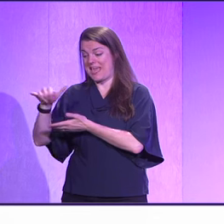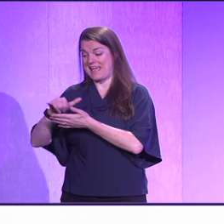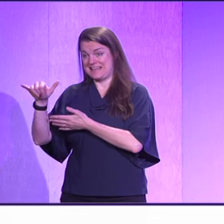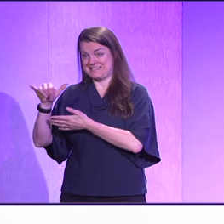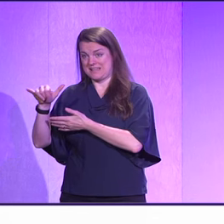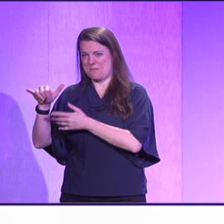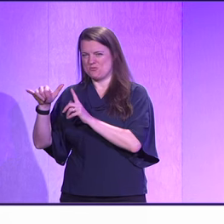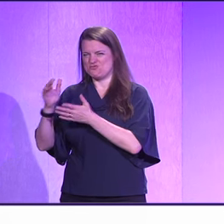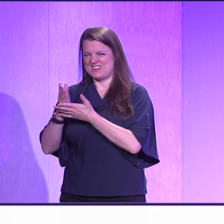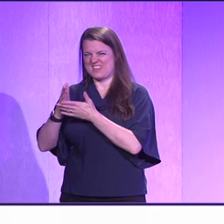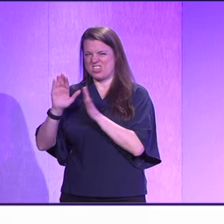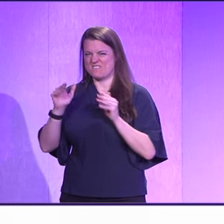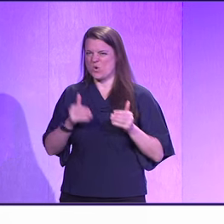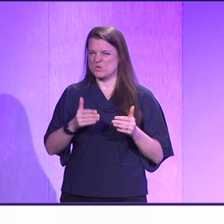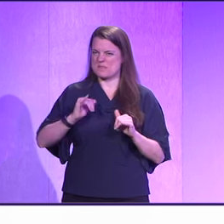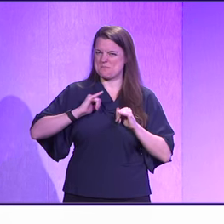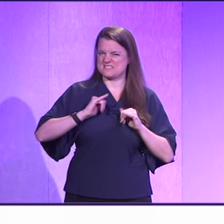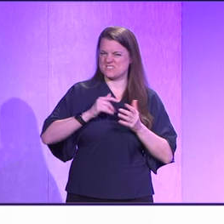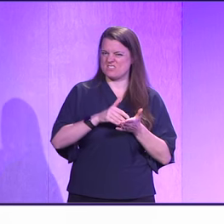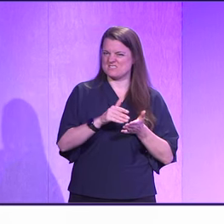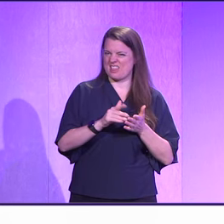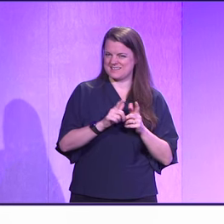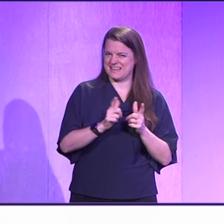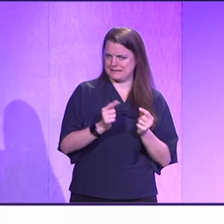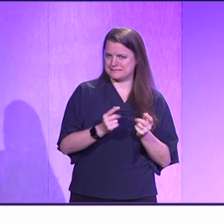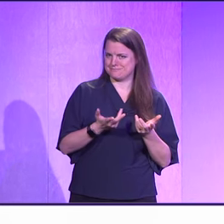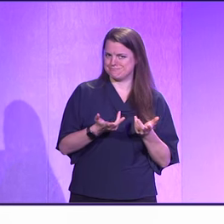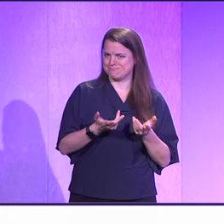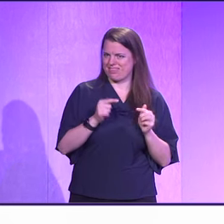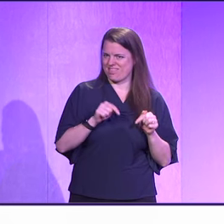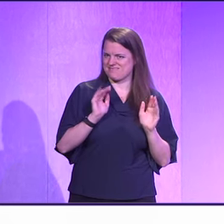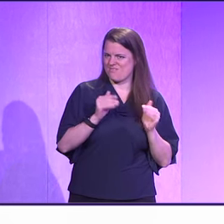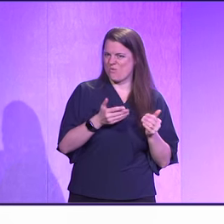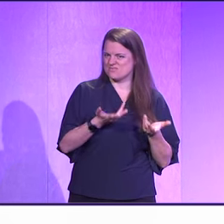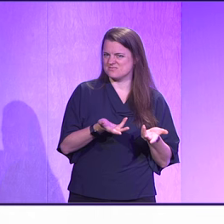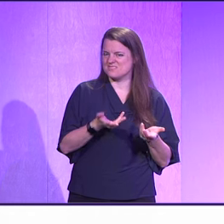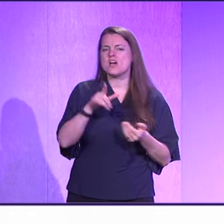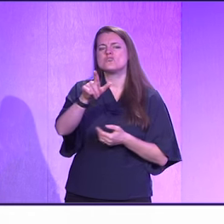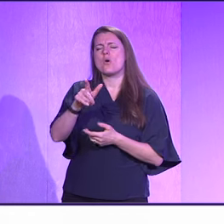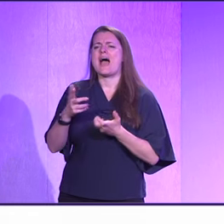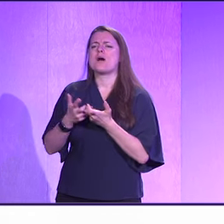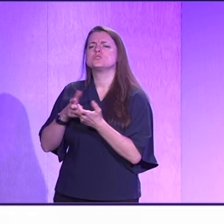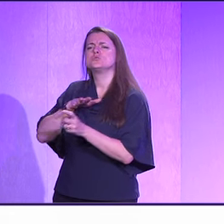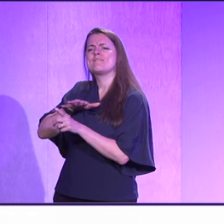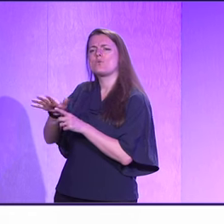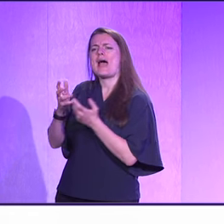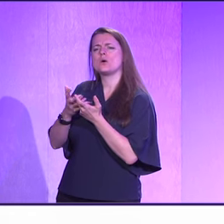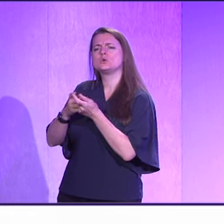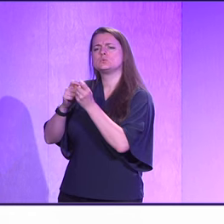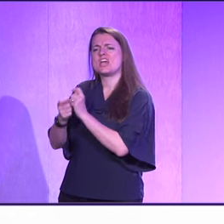Ticketmaster. So how do you make change in an organization like that? Like I said, you got to start small, do something small and